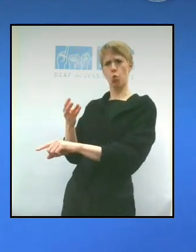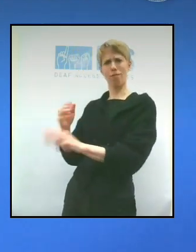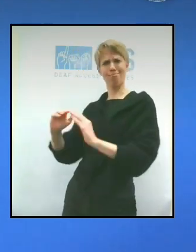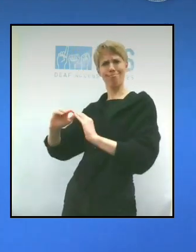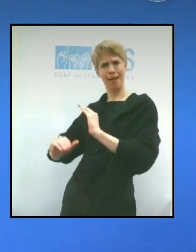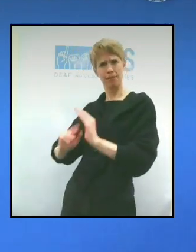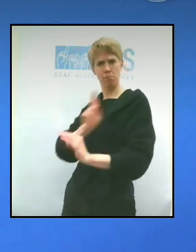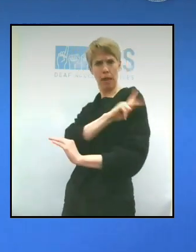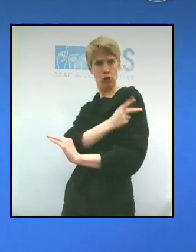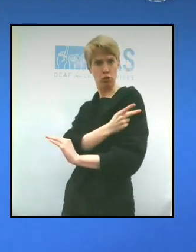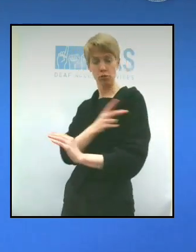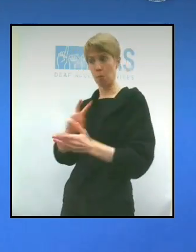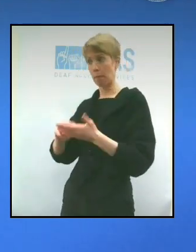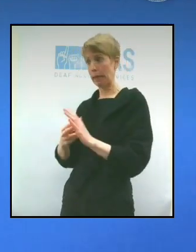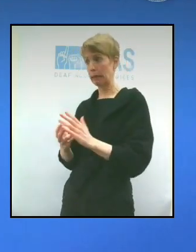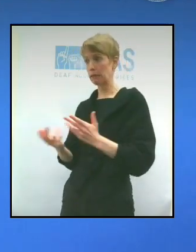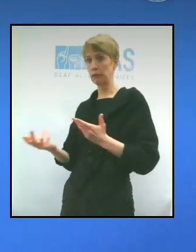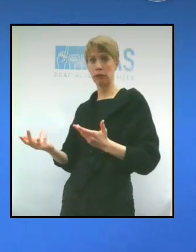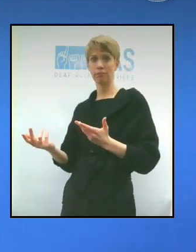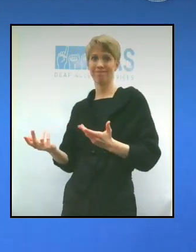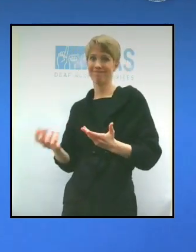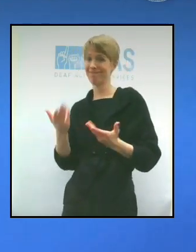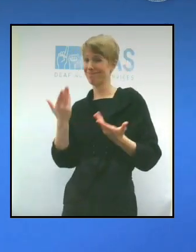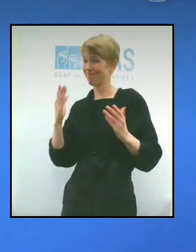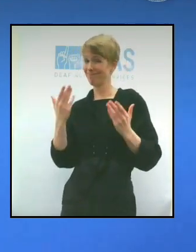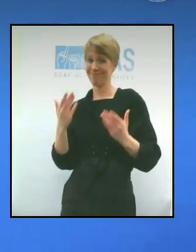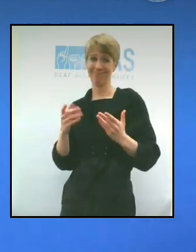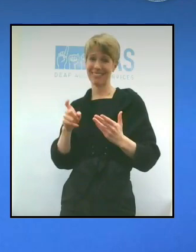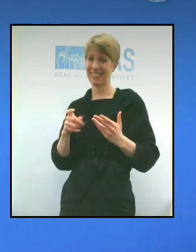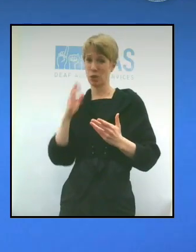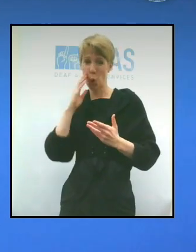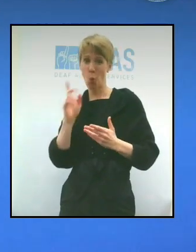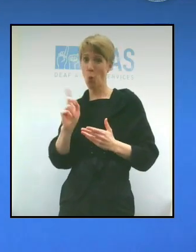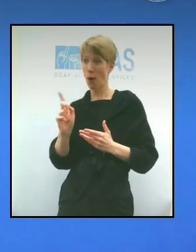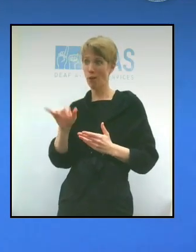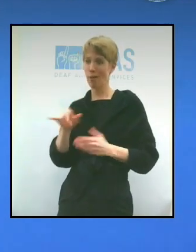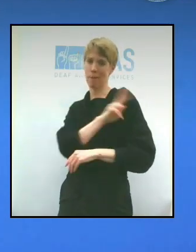York State it's going to happen by region, not by county basis.